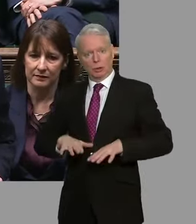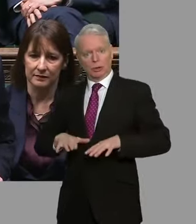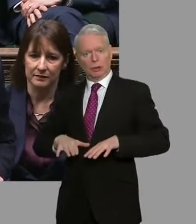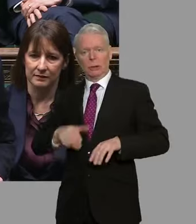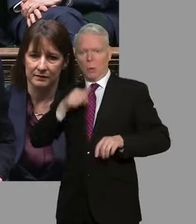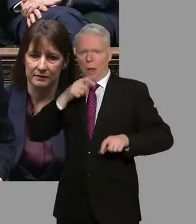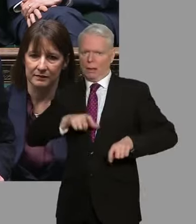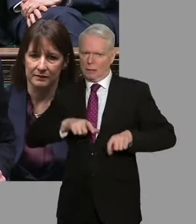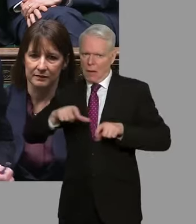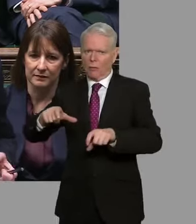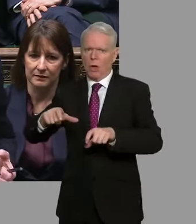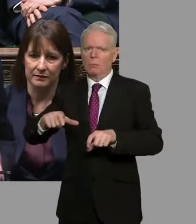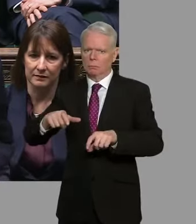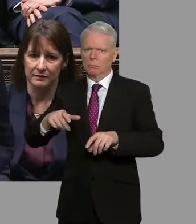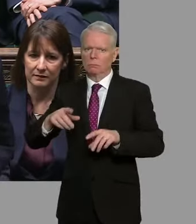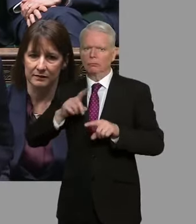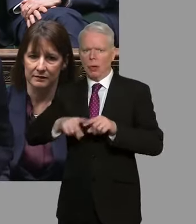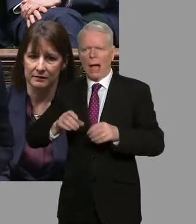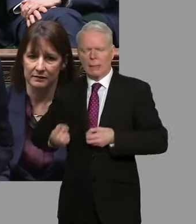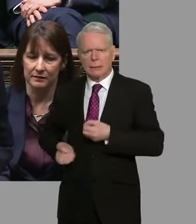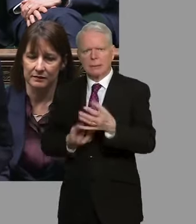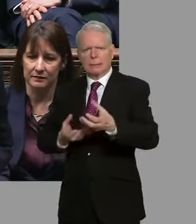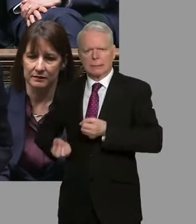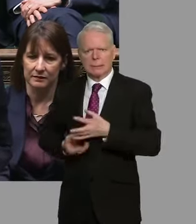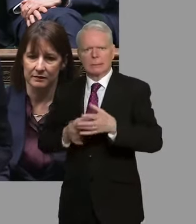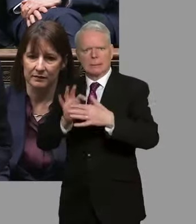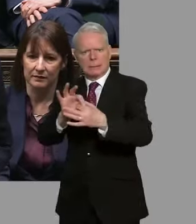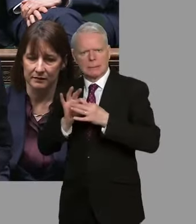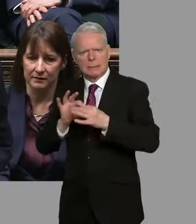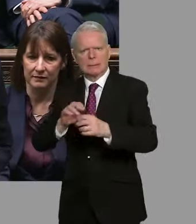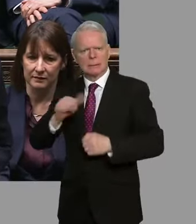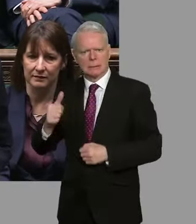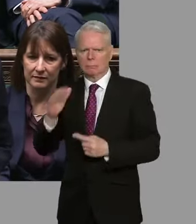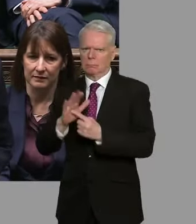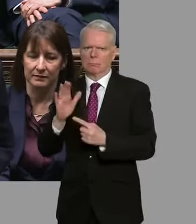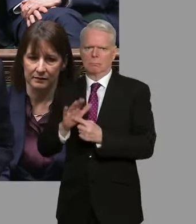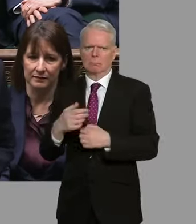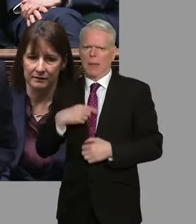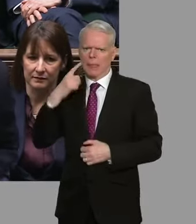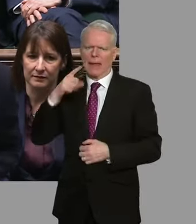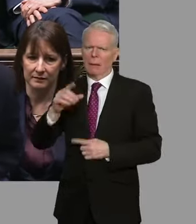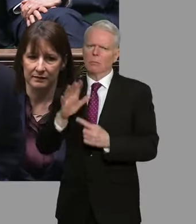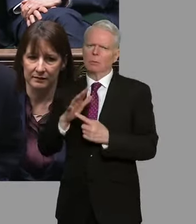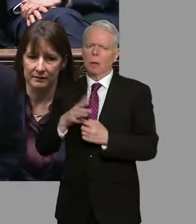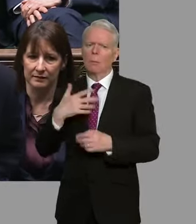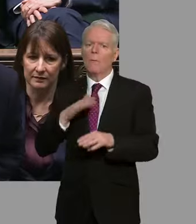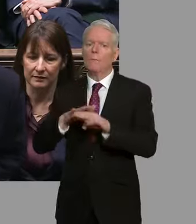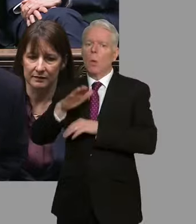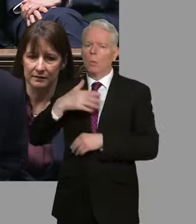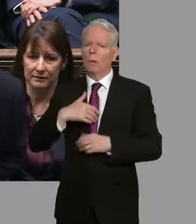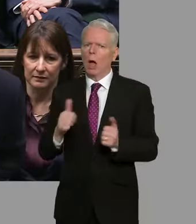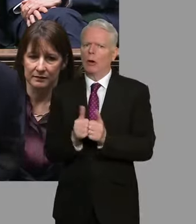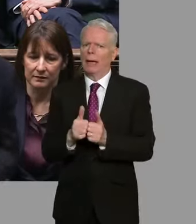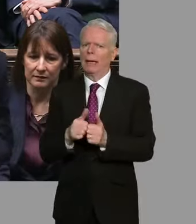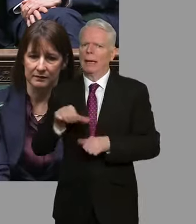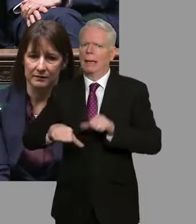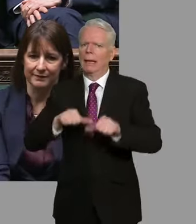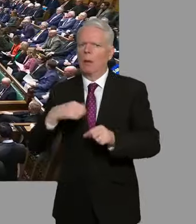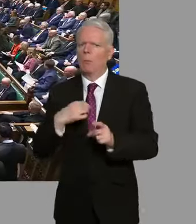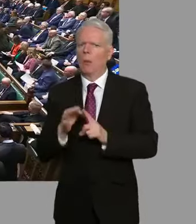lead in the end to a hard border, and that's something that has been rejected across this House on many occasions, and for good